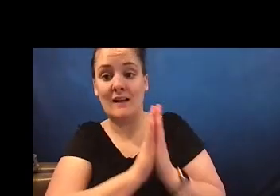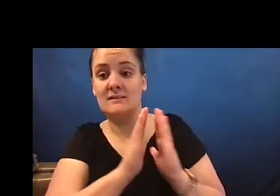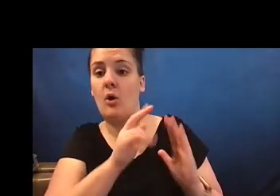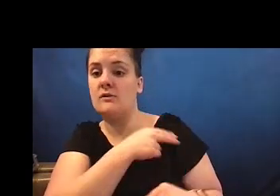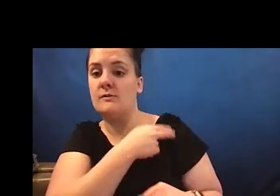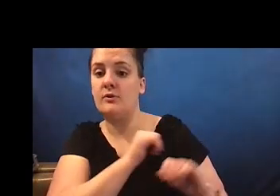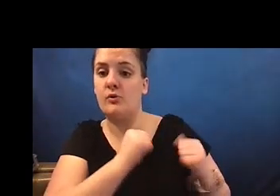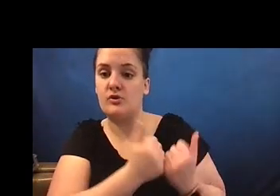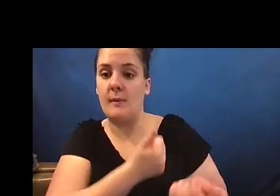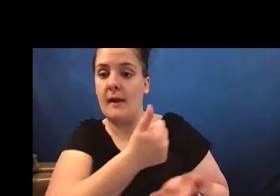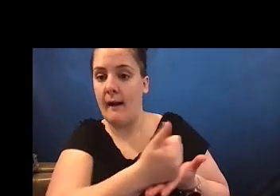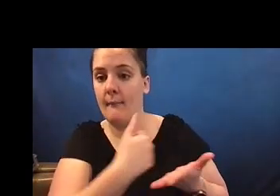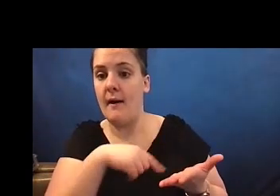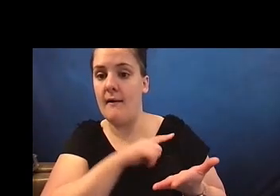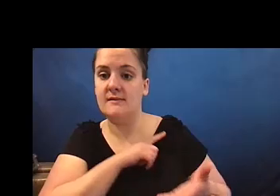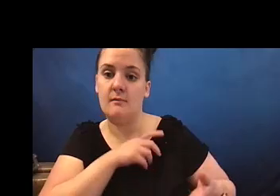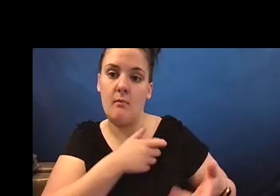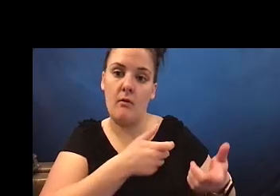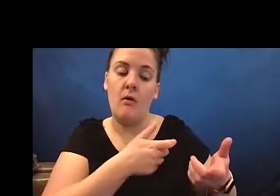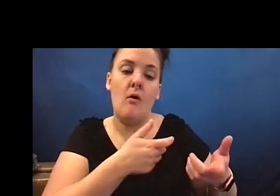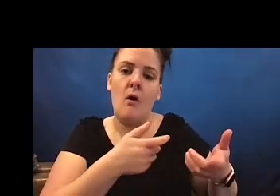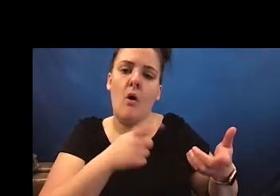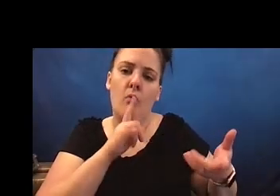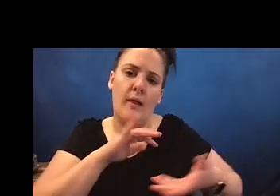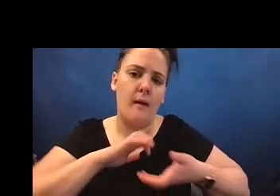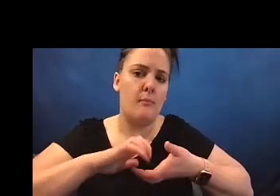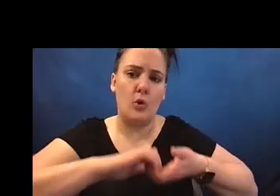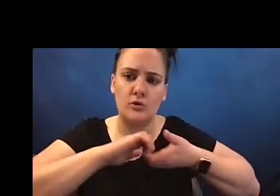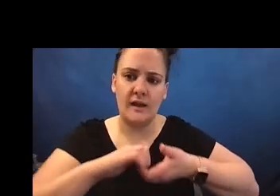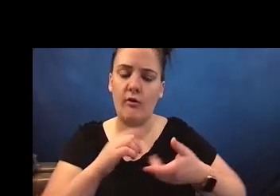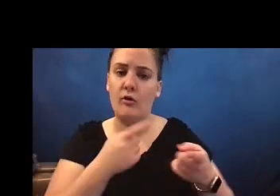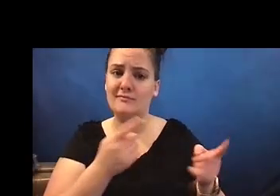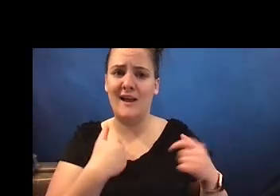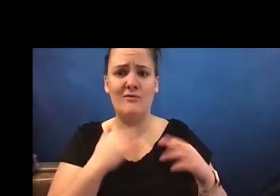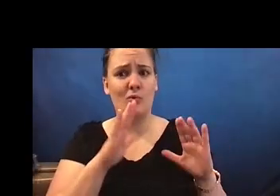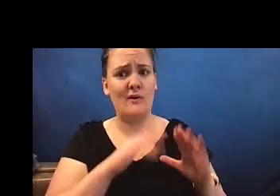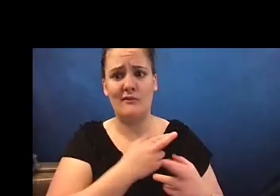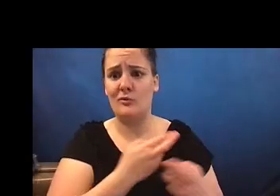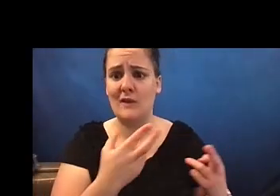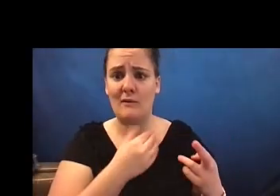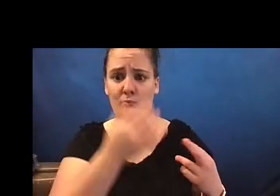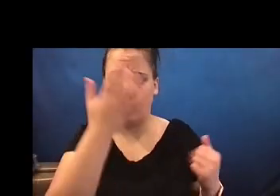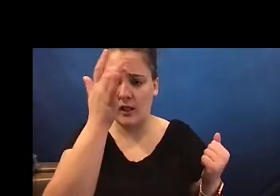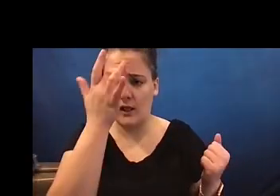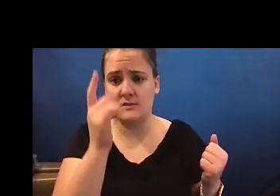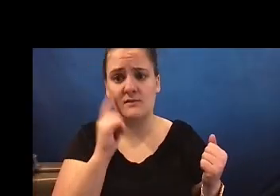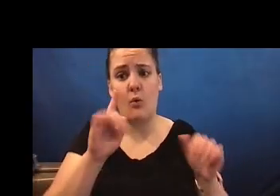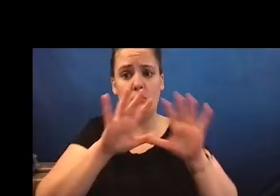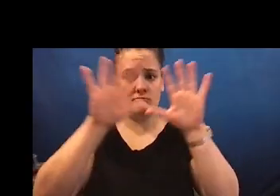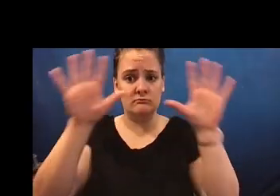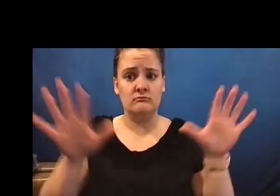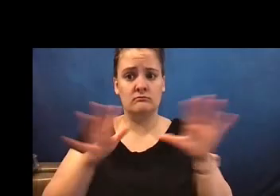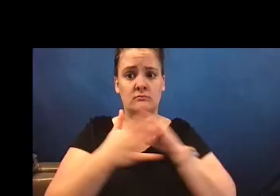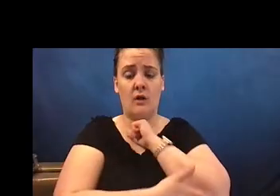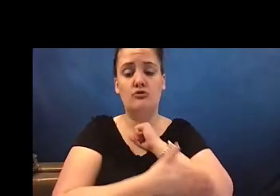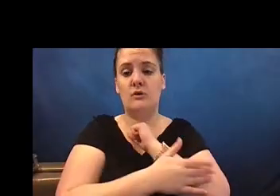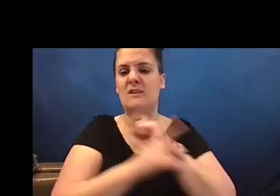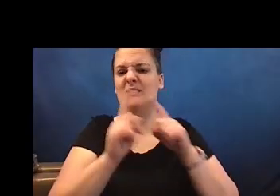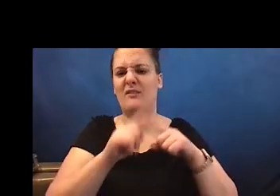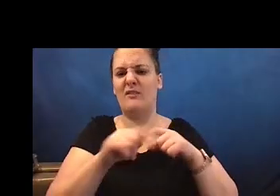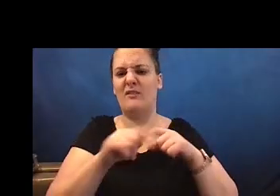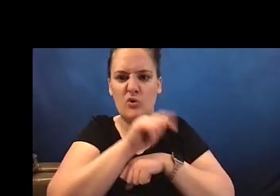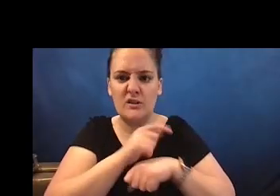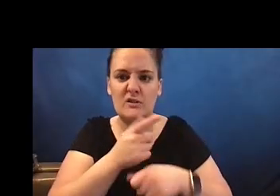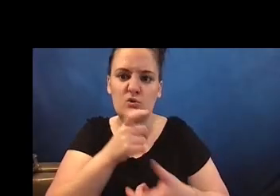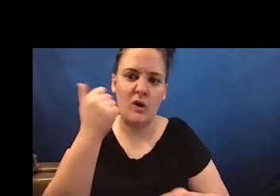pull together. Hospitals often have such wonderful resources and brilliance, especially all across the country, of consultants that are helping.